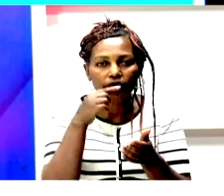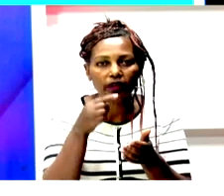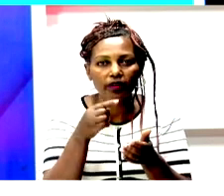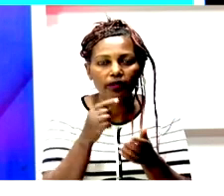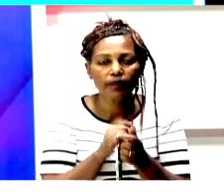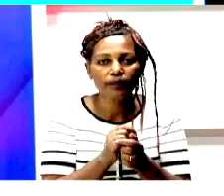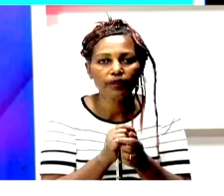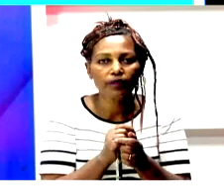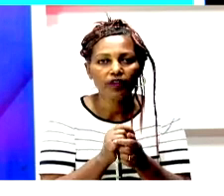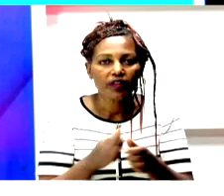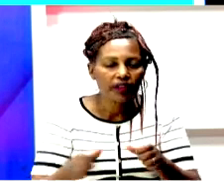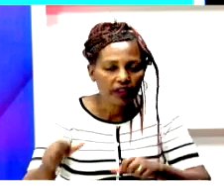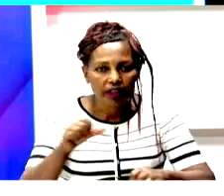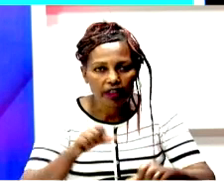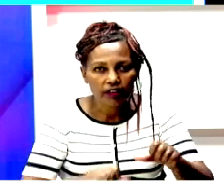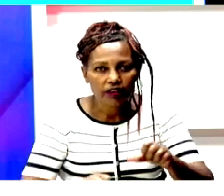the action